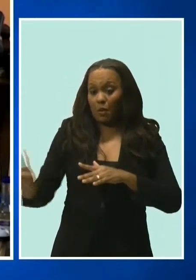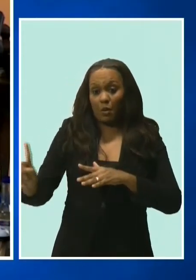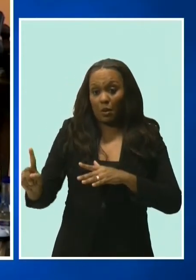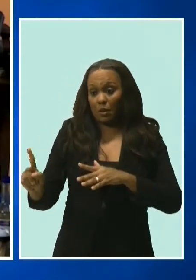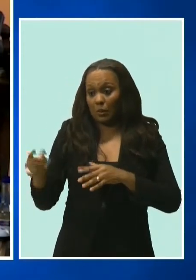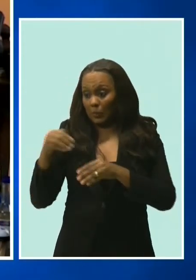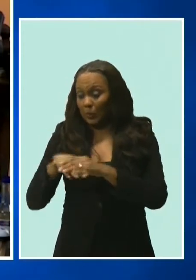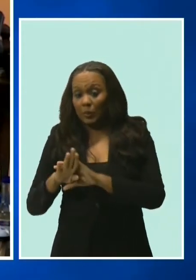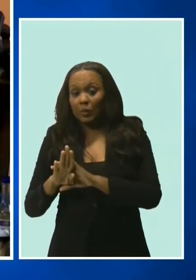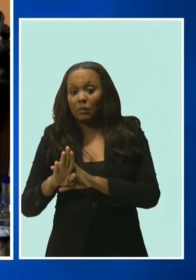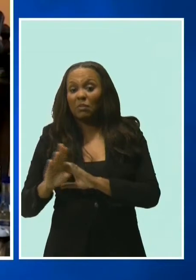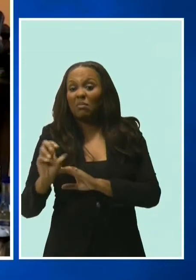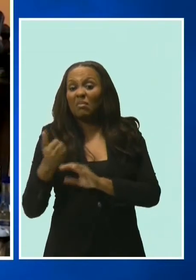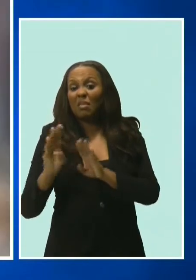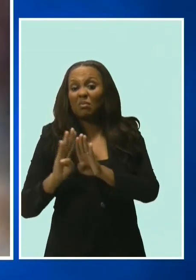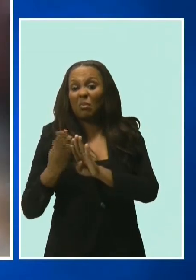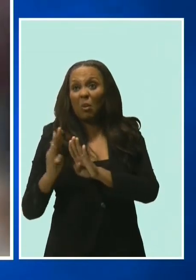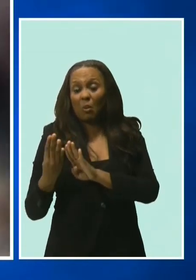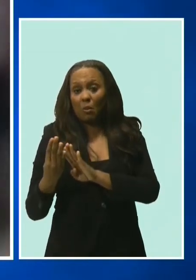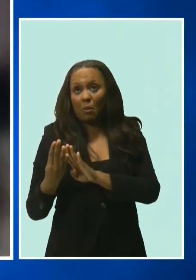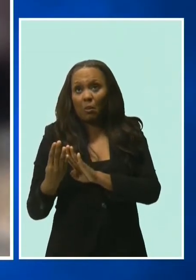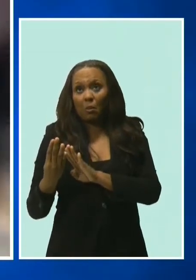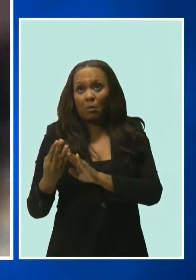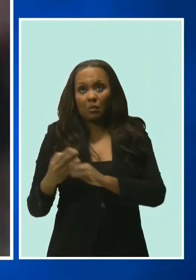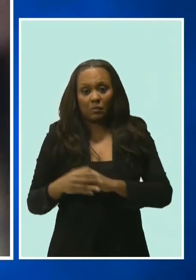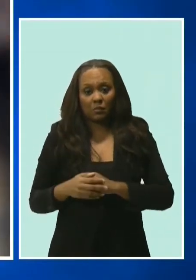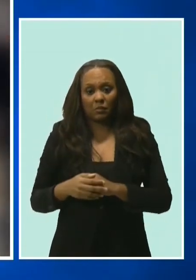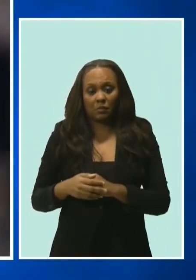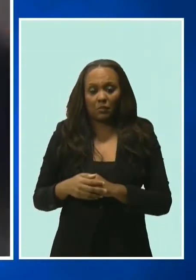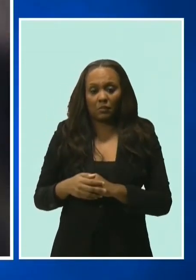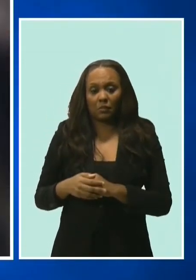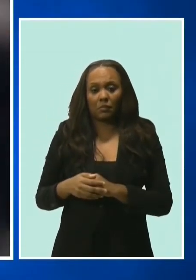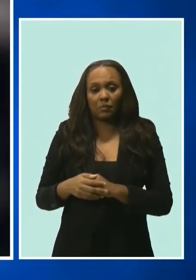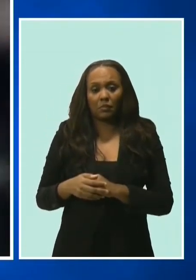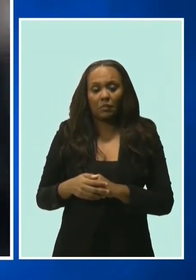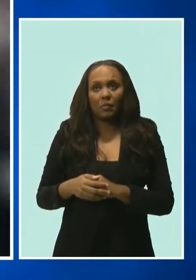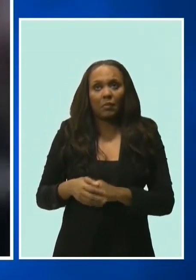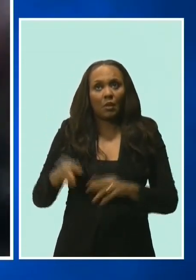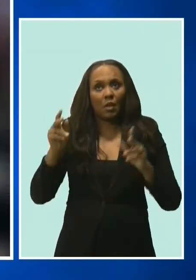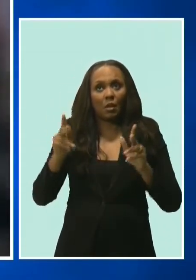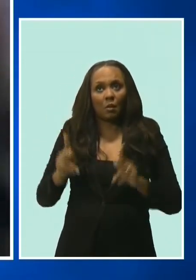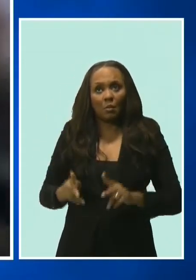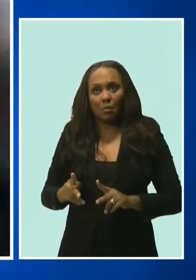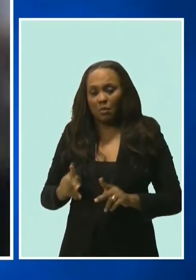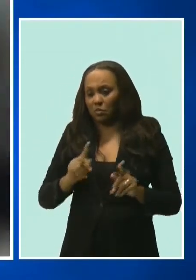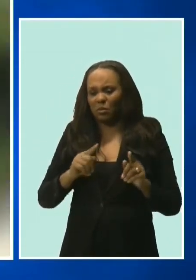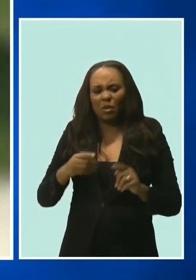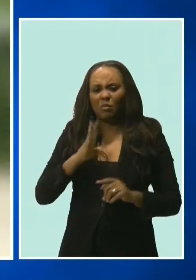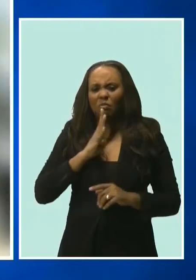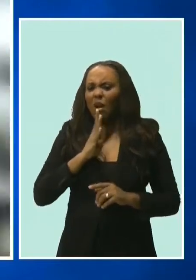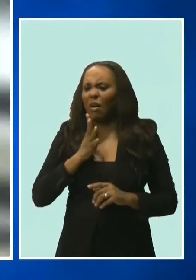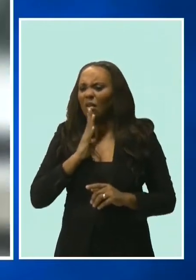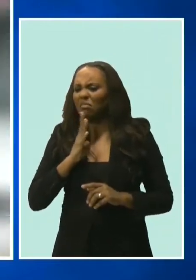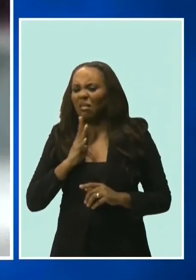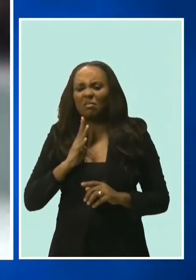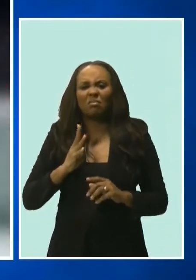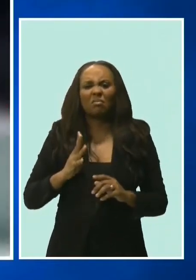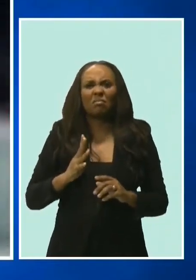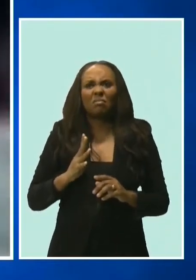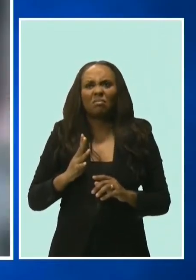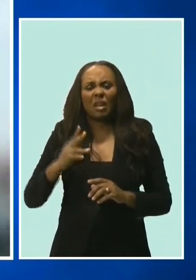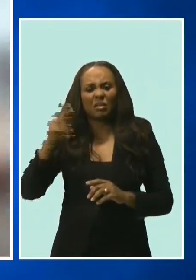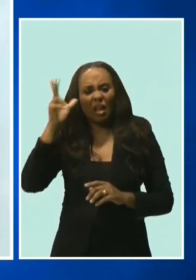1.65 billion. Loans to the cultural and creative industry total 144, and that is